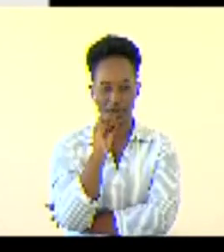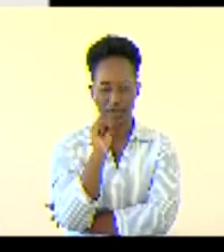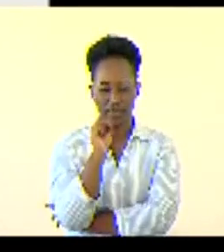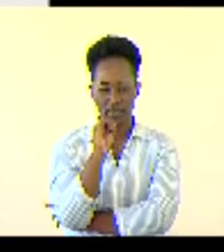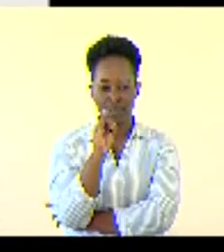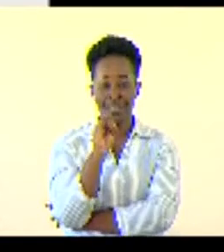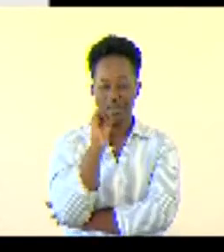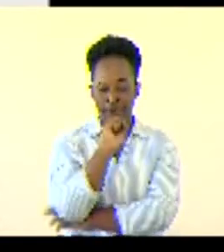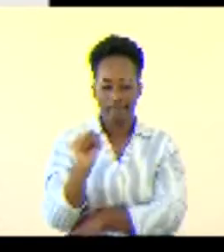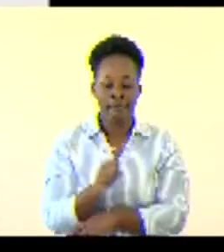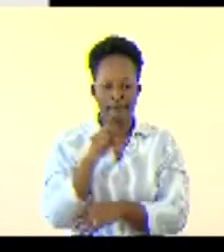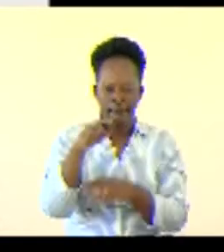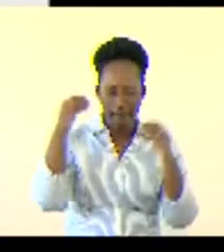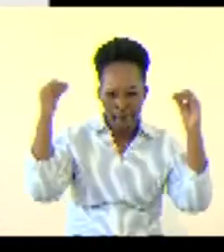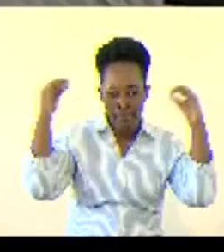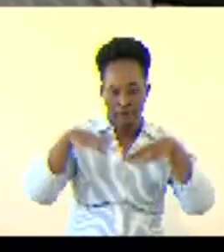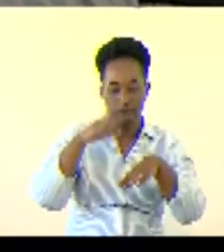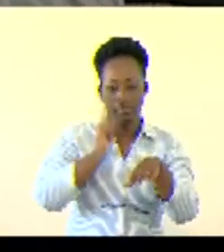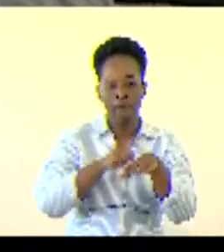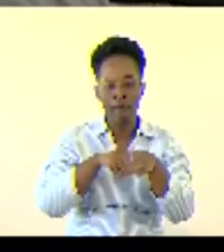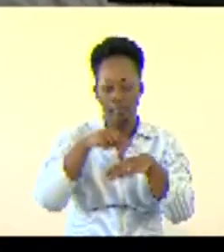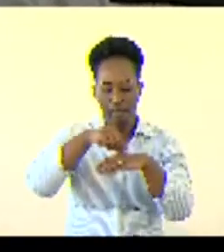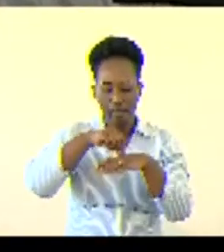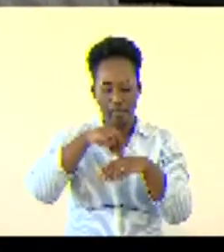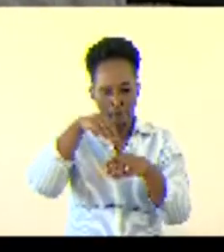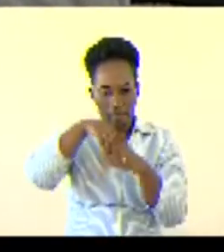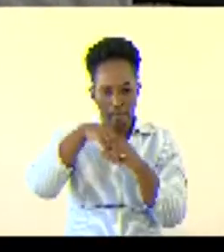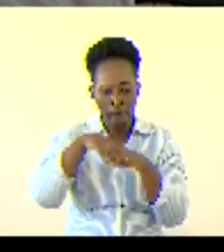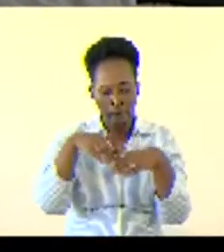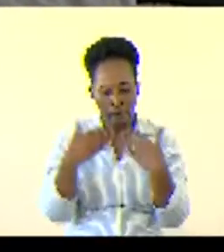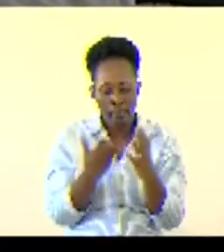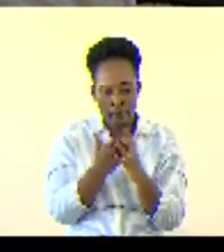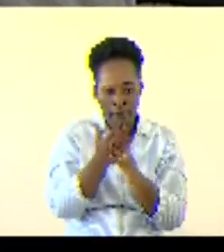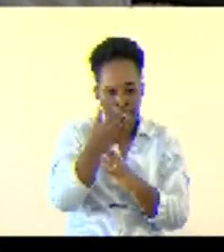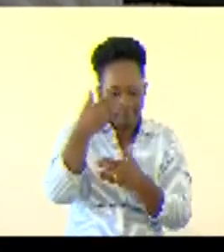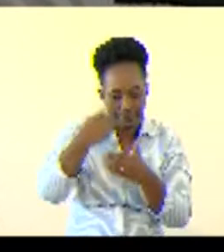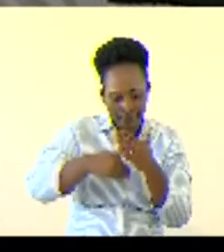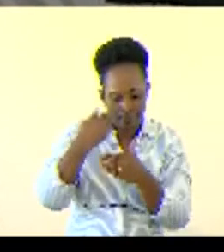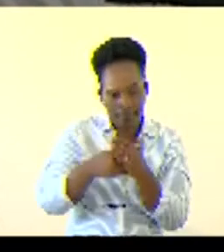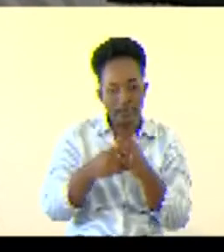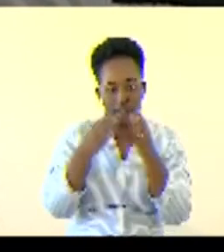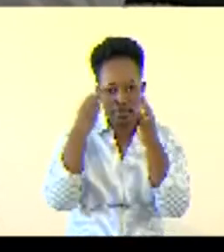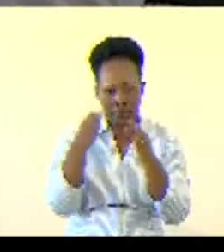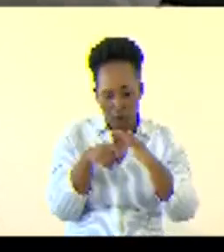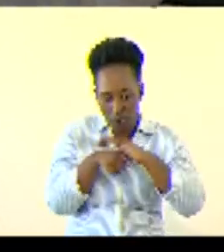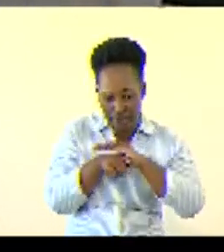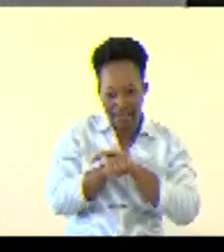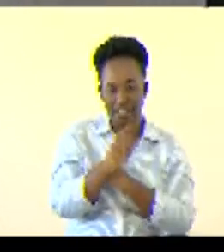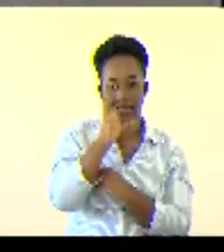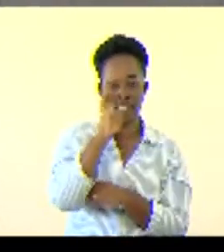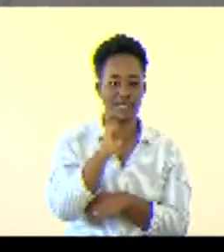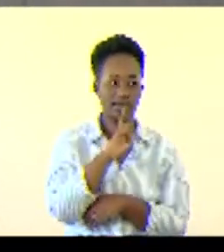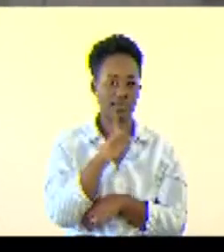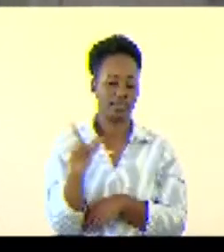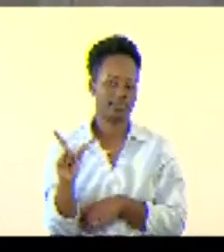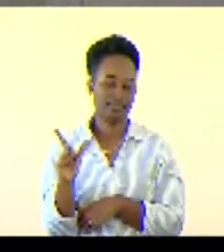plasma membrane folds inwards to form a channel around the dissolved substance to enter the cell. These